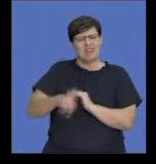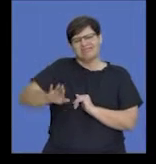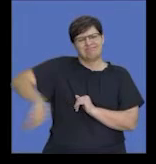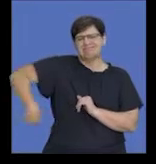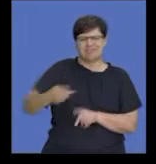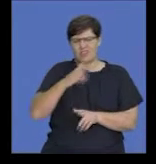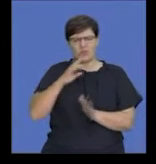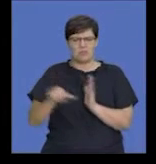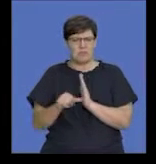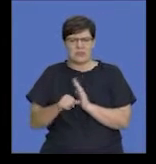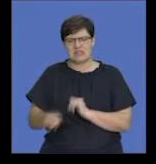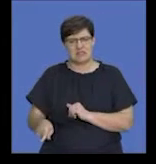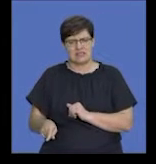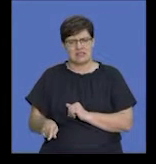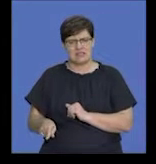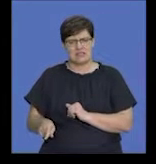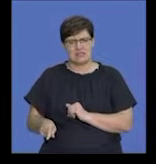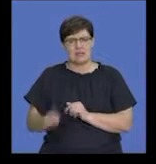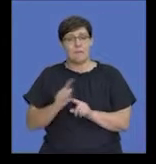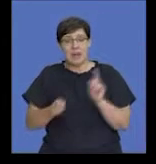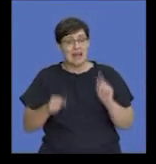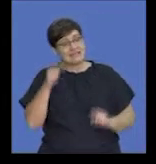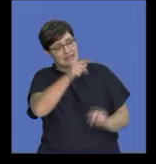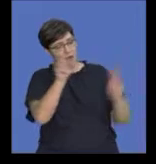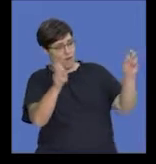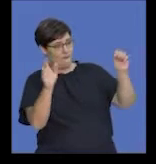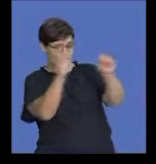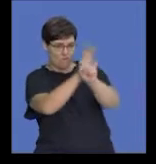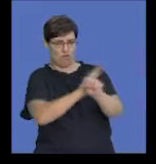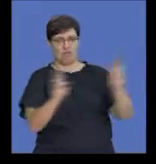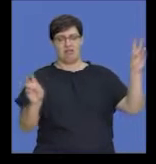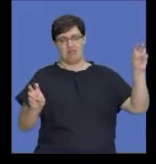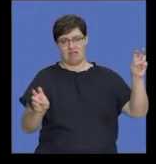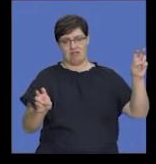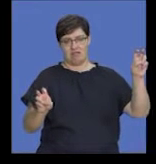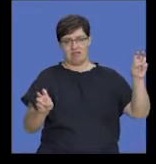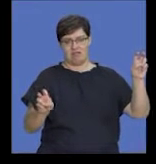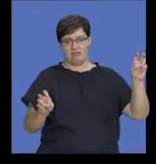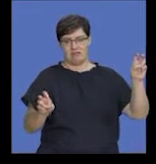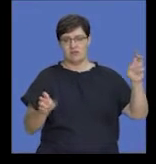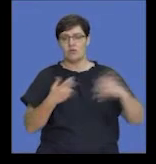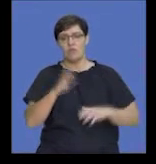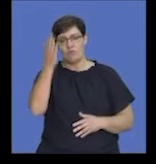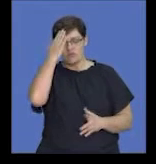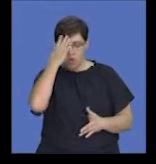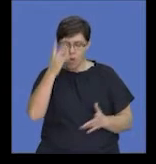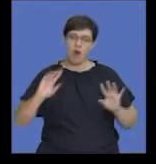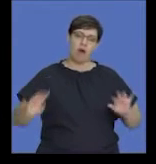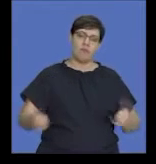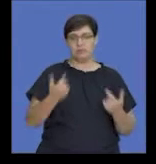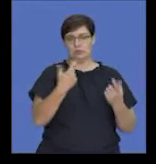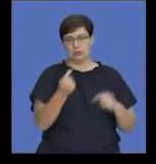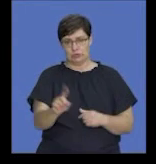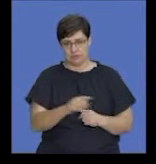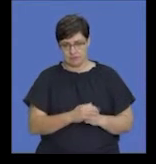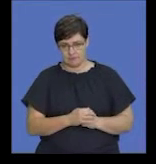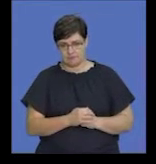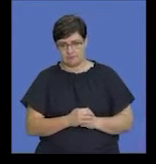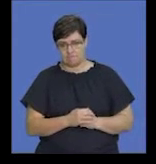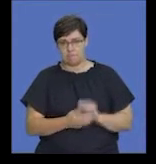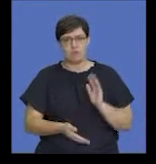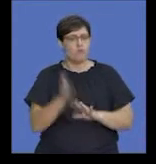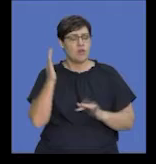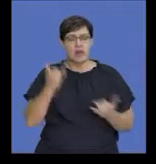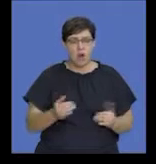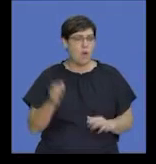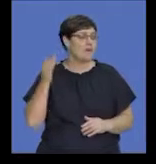who basically said this quote, but we need to speak to the actual quotation so that we know what we are talking about, right? So go for